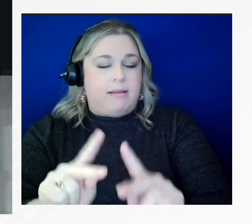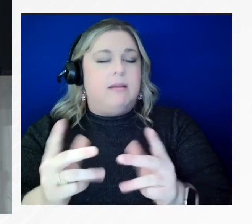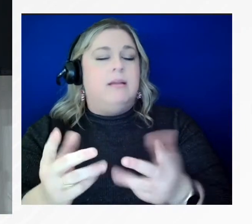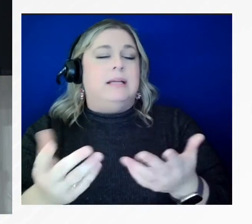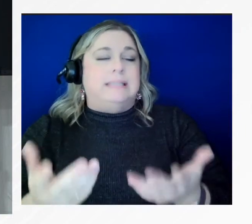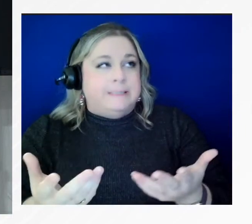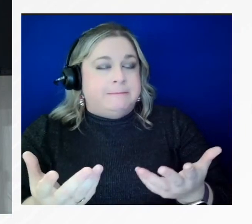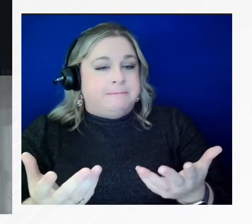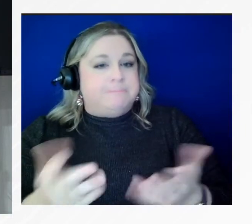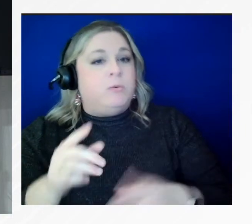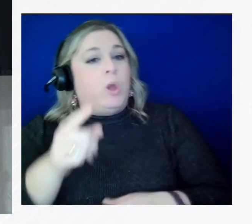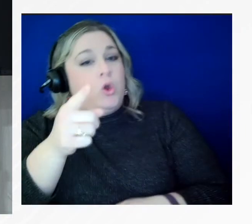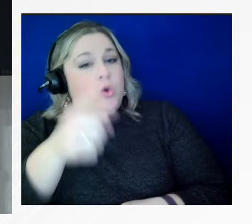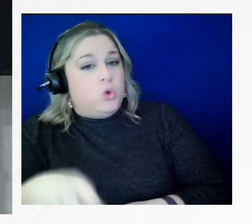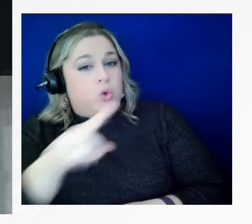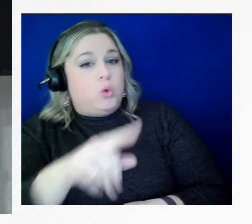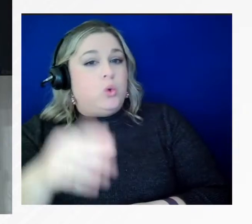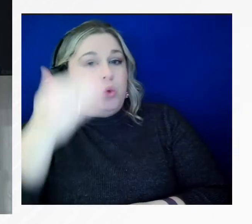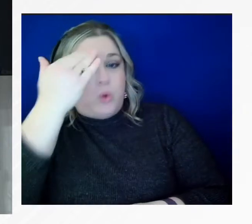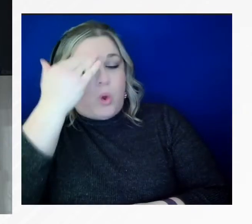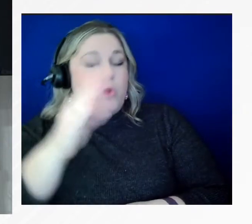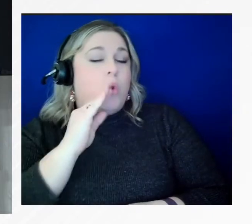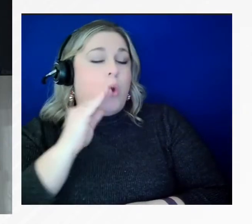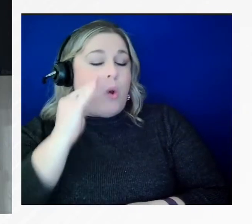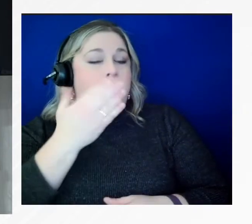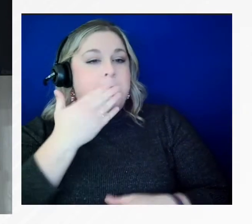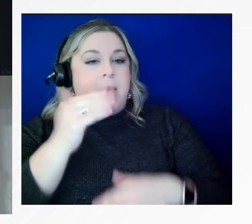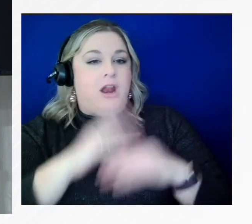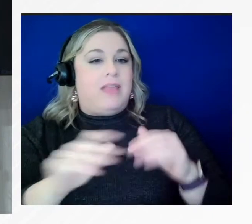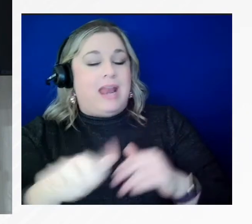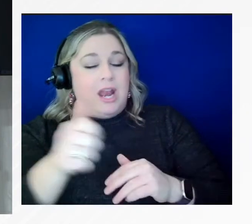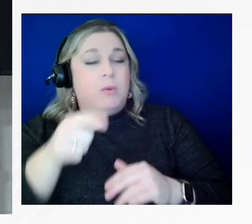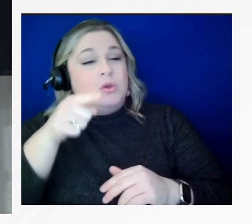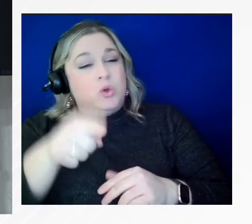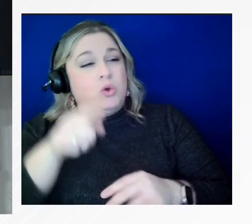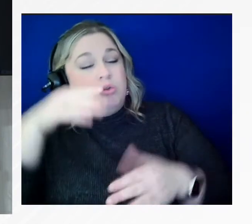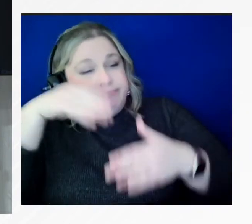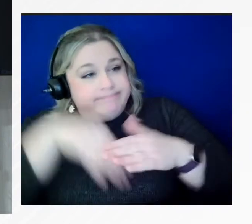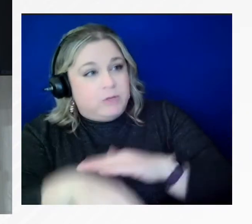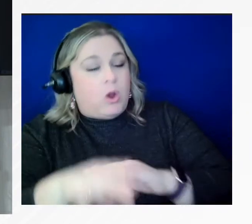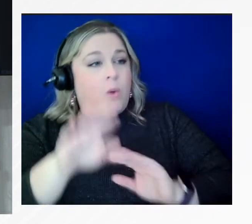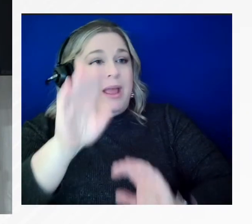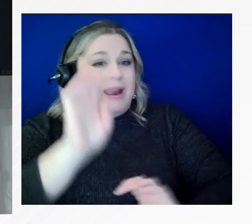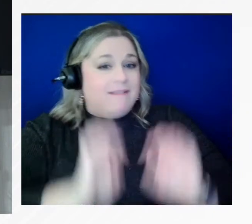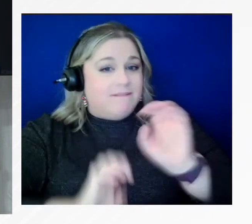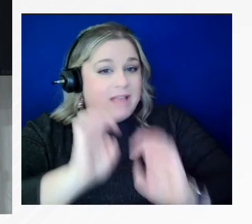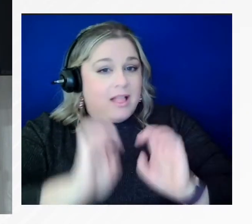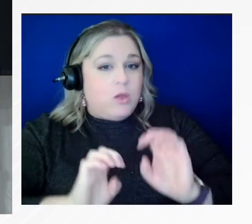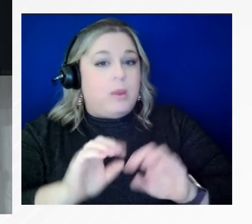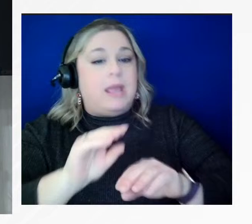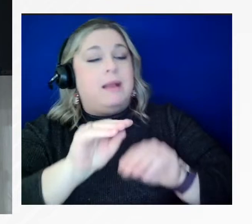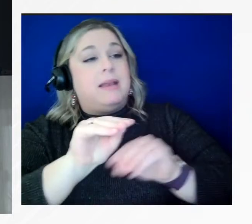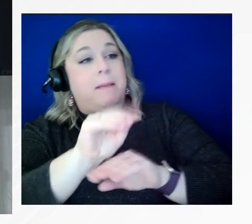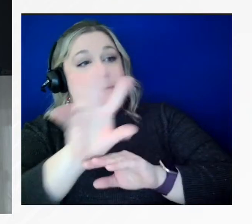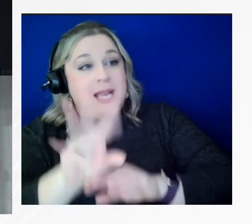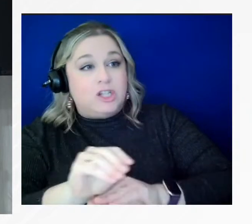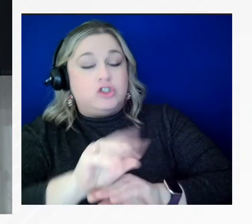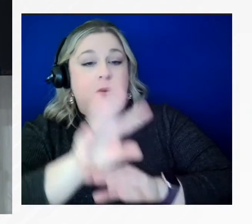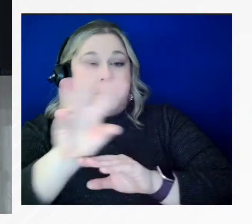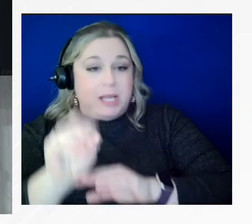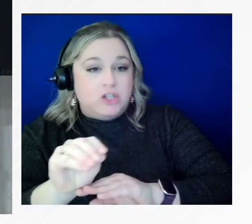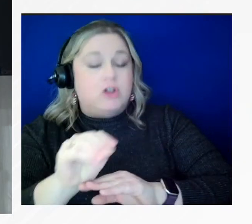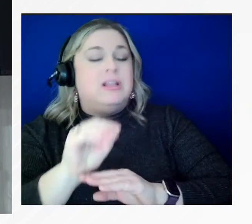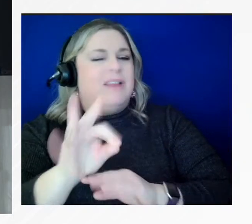anybody, so please take the time to evaluate your home, take pictures. If you have any questions, you need to